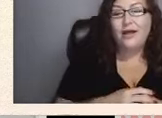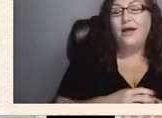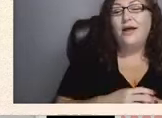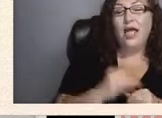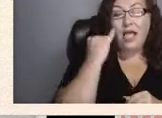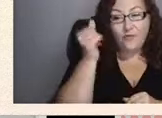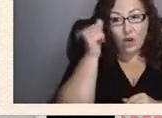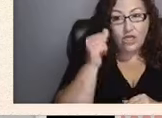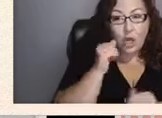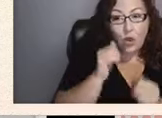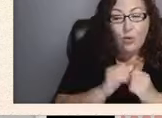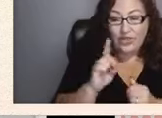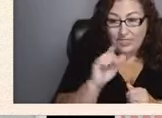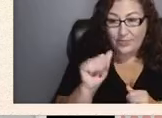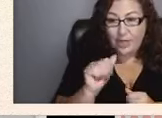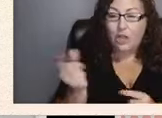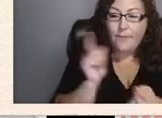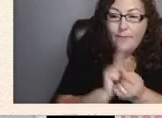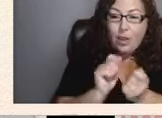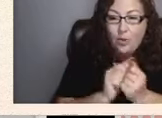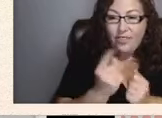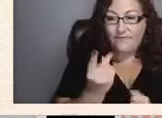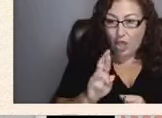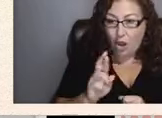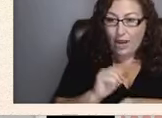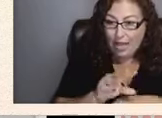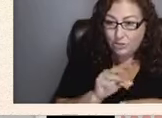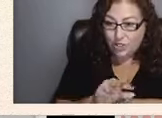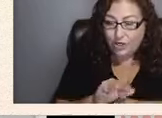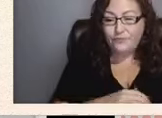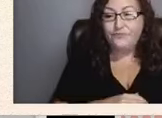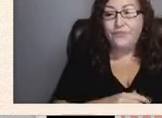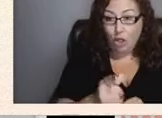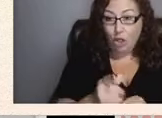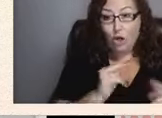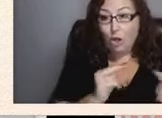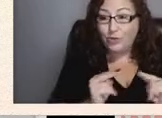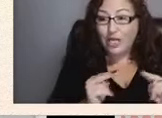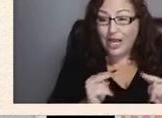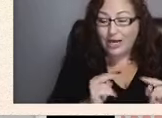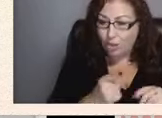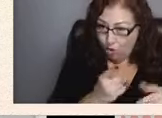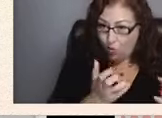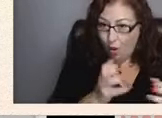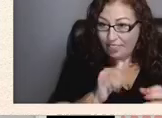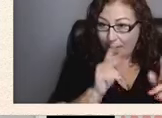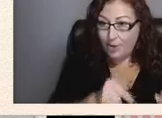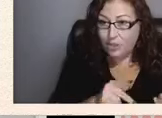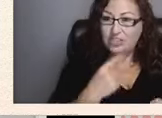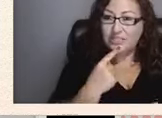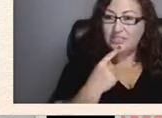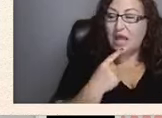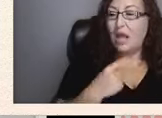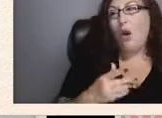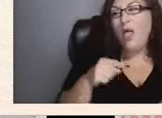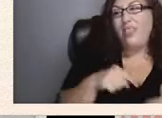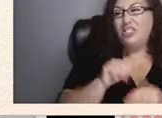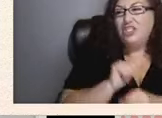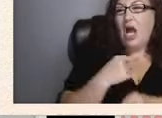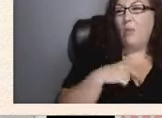and you go and you meet with your vocational rehabilitation counselor, you're negotiating. Do you want that person just to say to you, well, this is the job that we found for